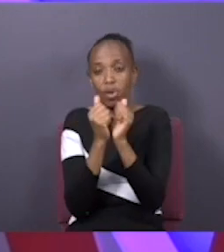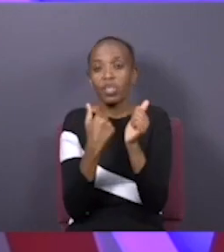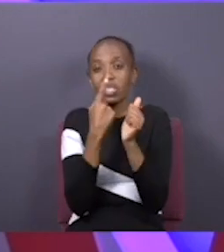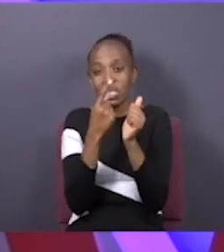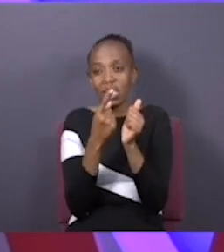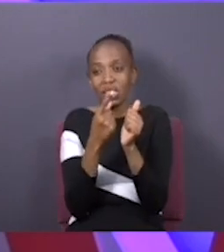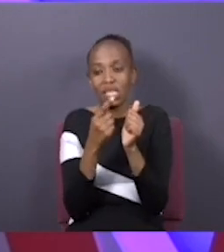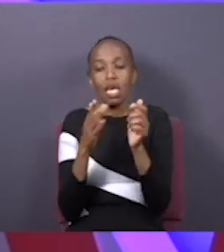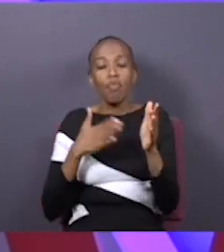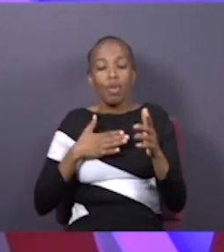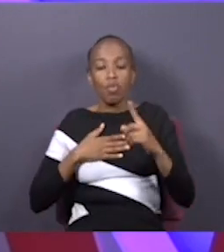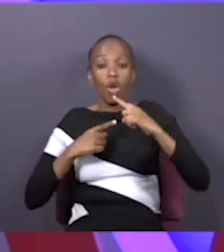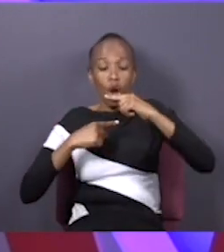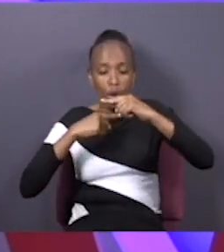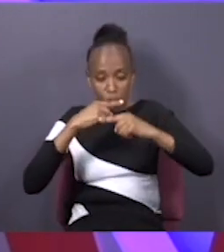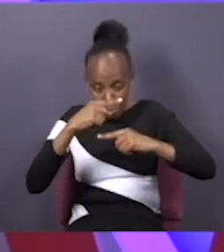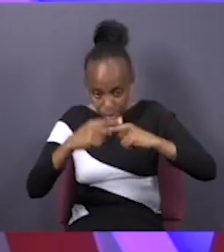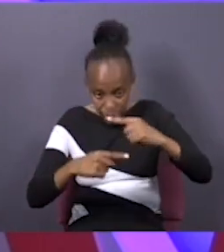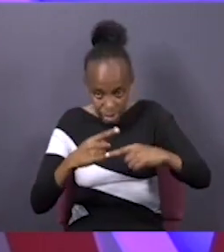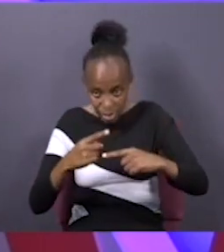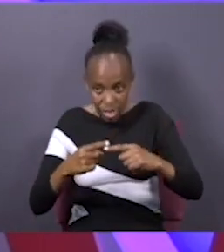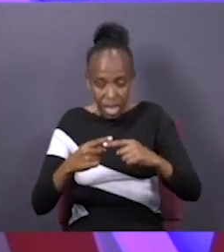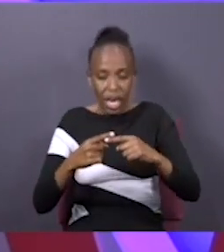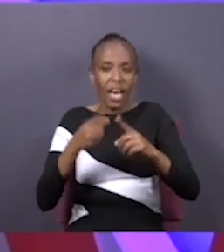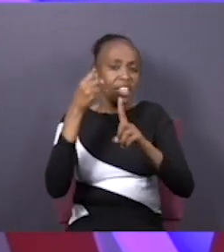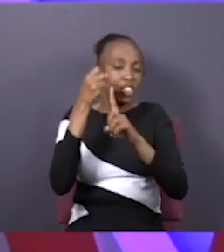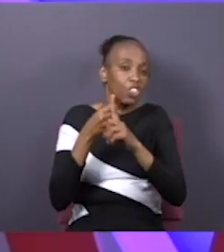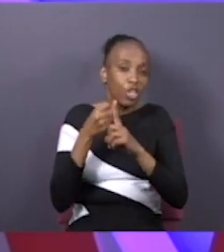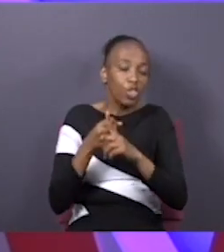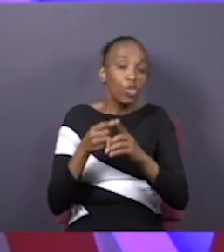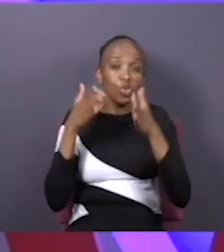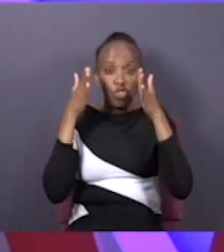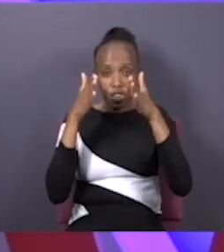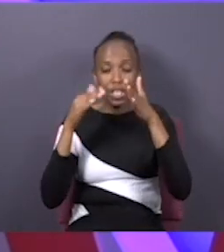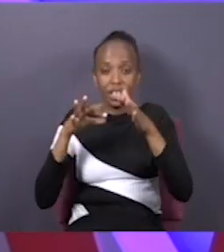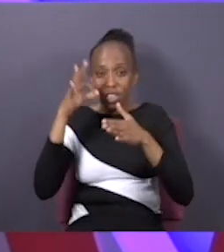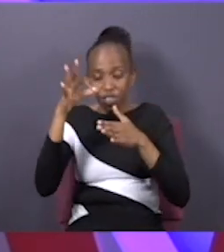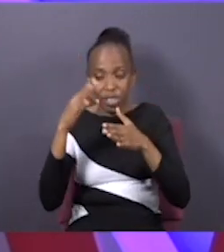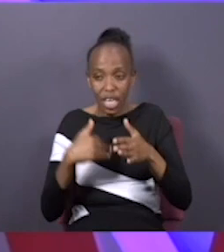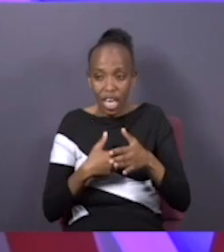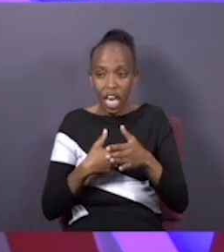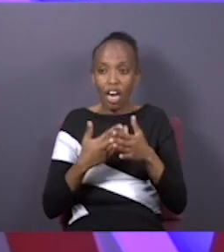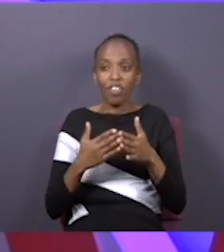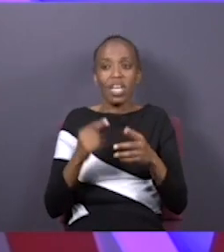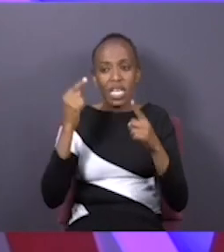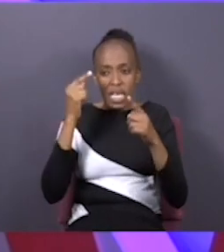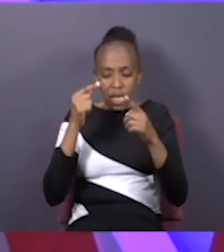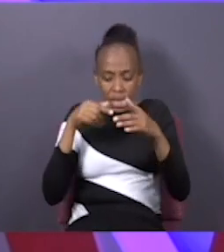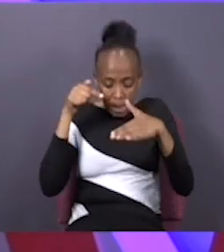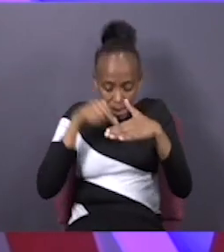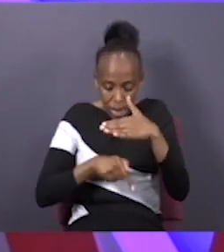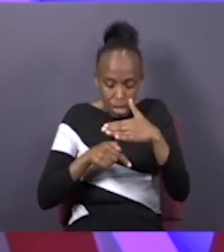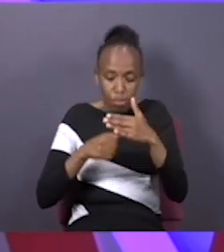says, I press on. I strain toward what is ahead. There is intense endeavor for